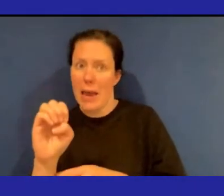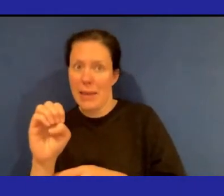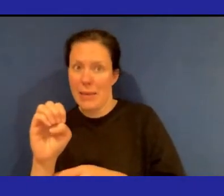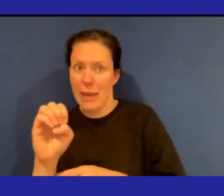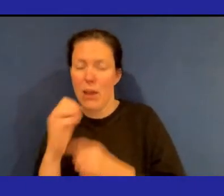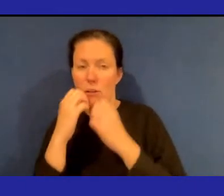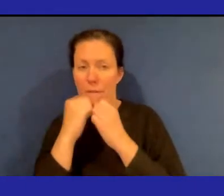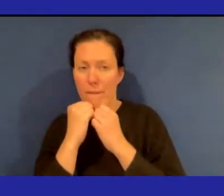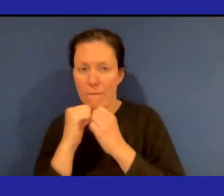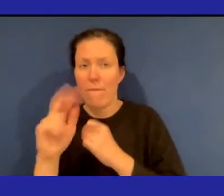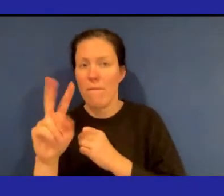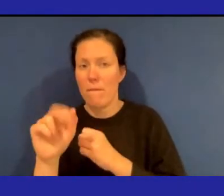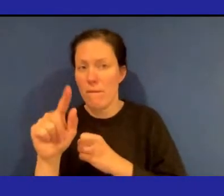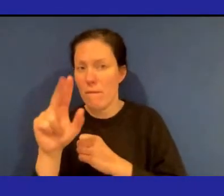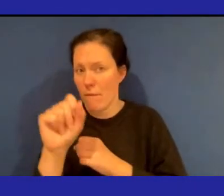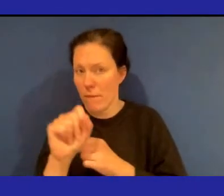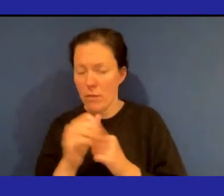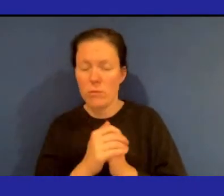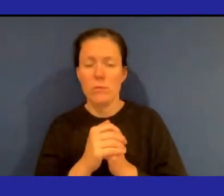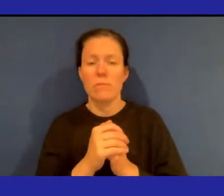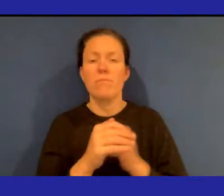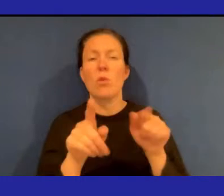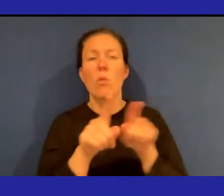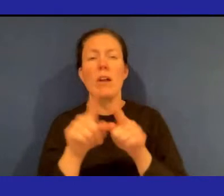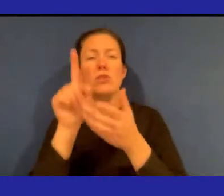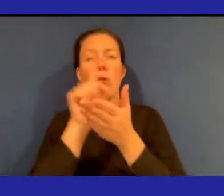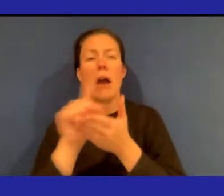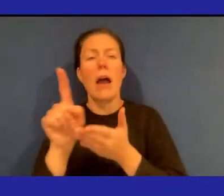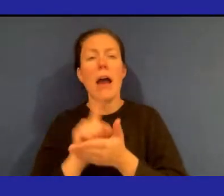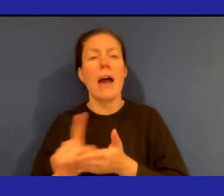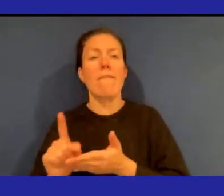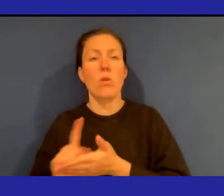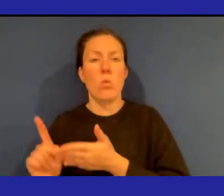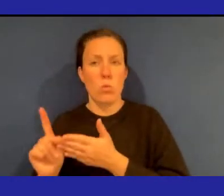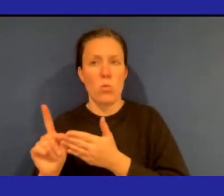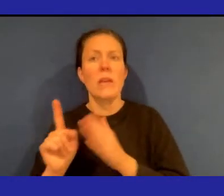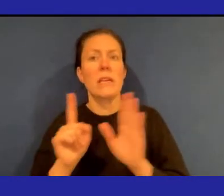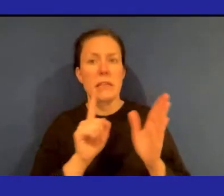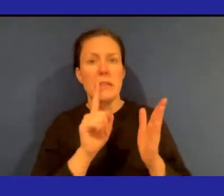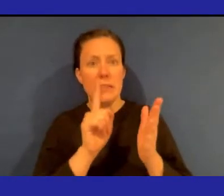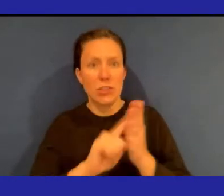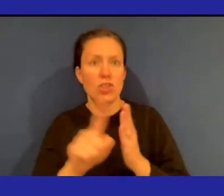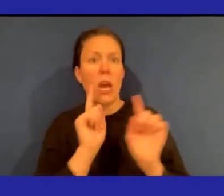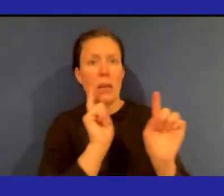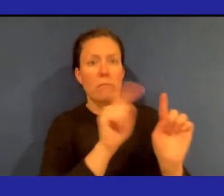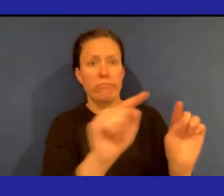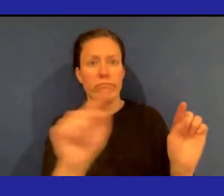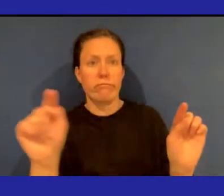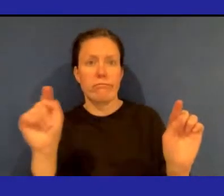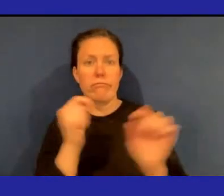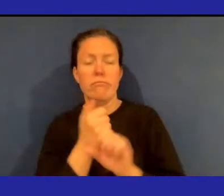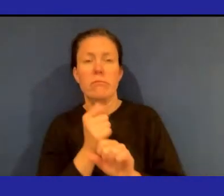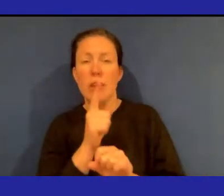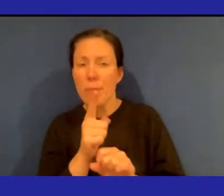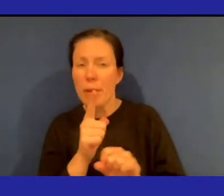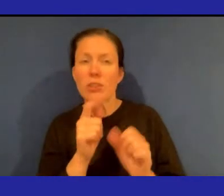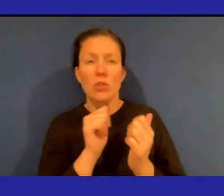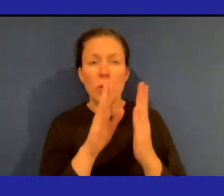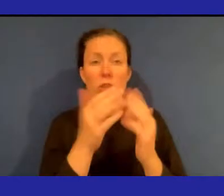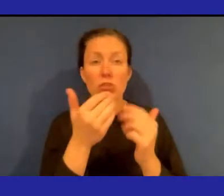also engage in weekly rounding to ensure clinic safety and patient satisfaction to address issues in real